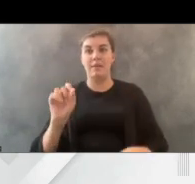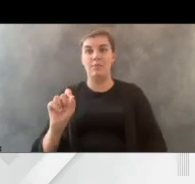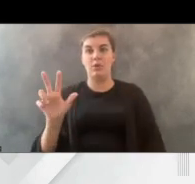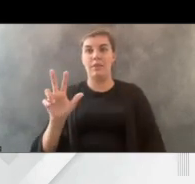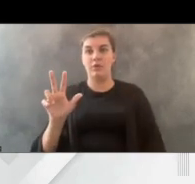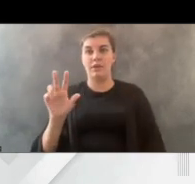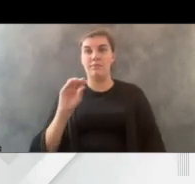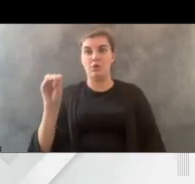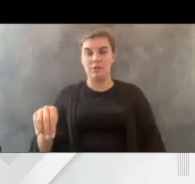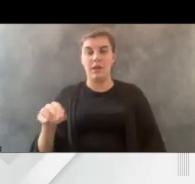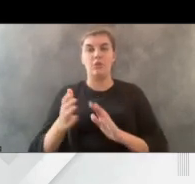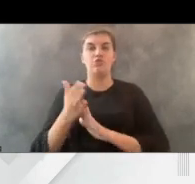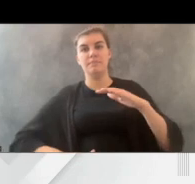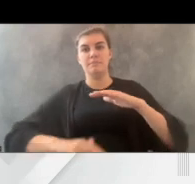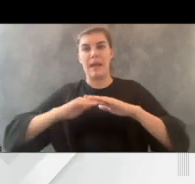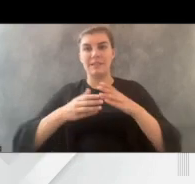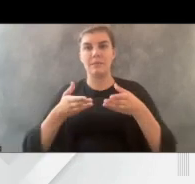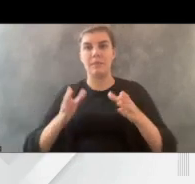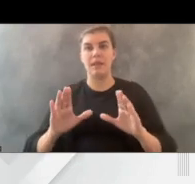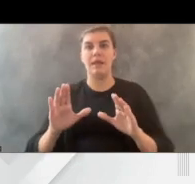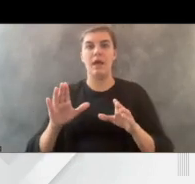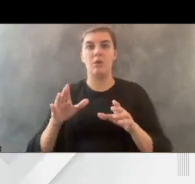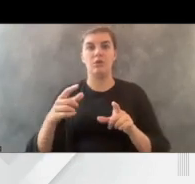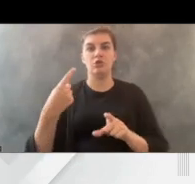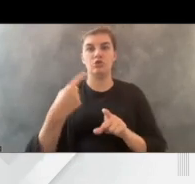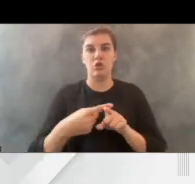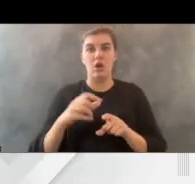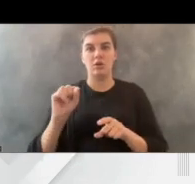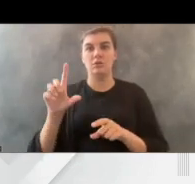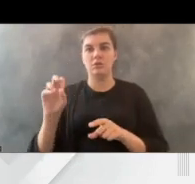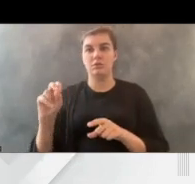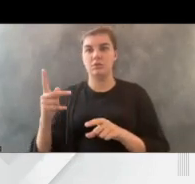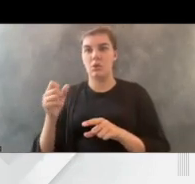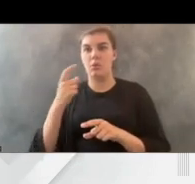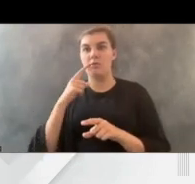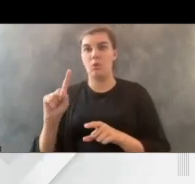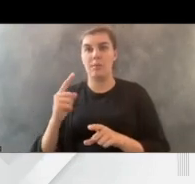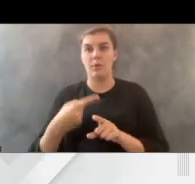detour pedestrians to the 3-foot sidewalk on the other side of the road.